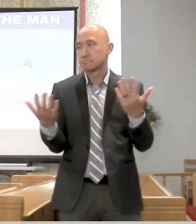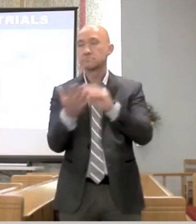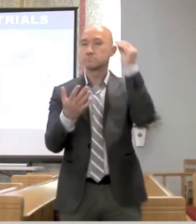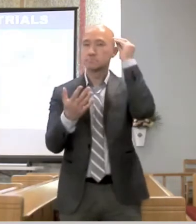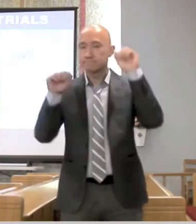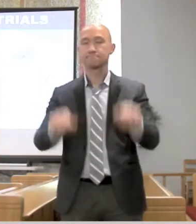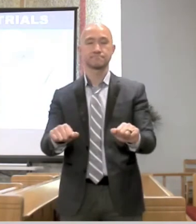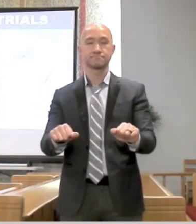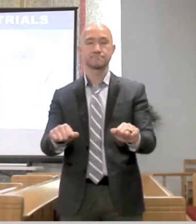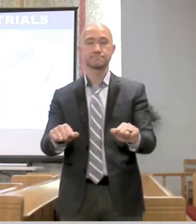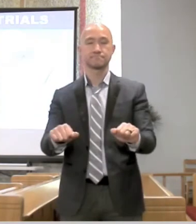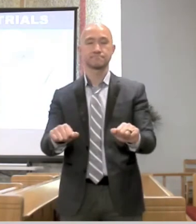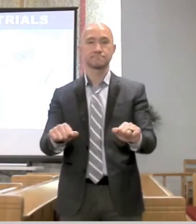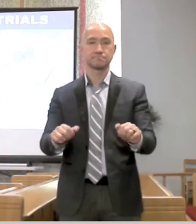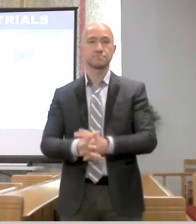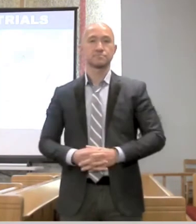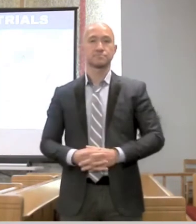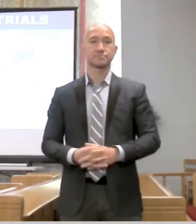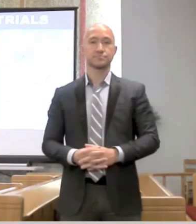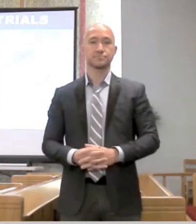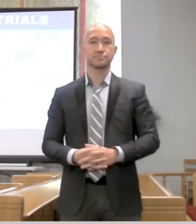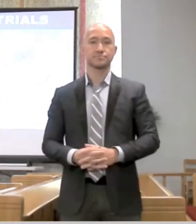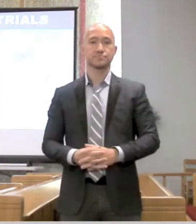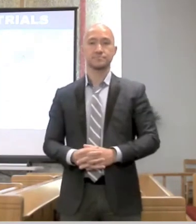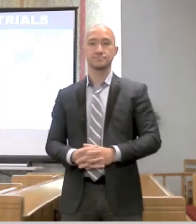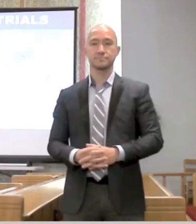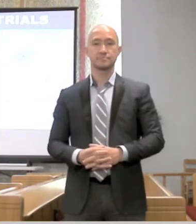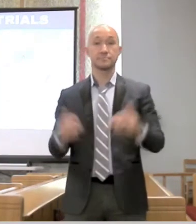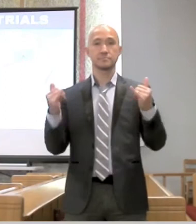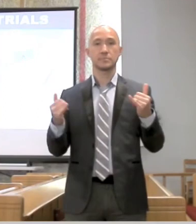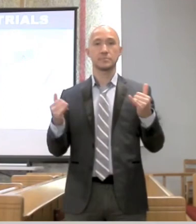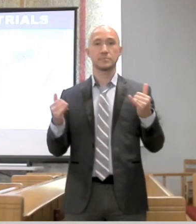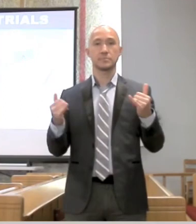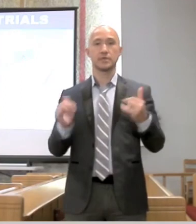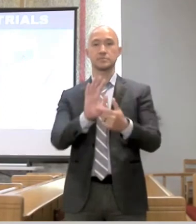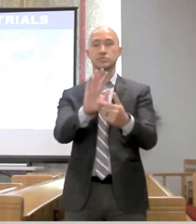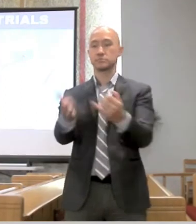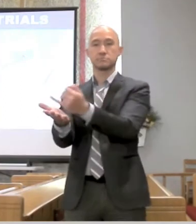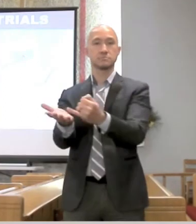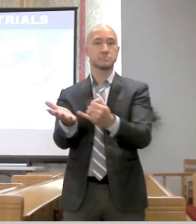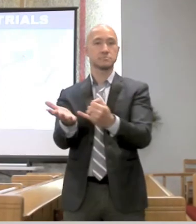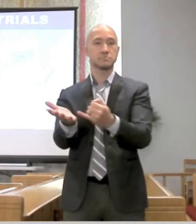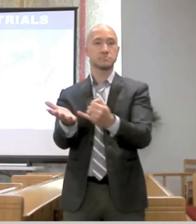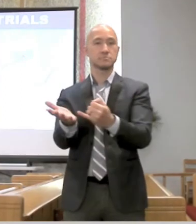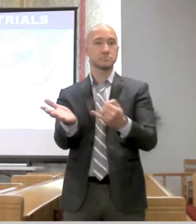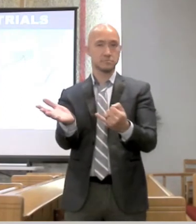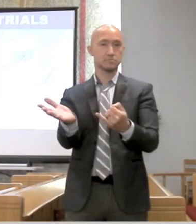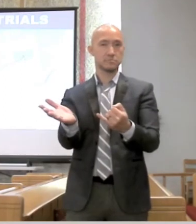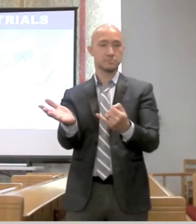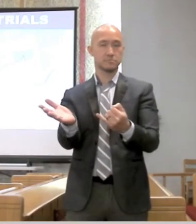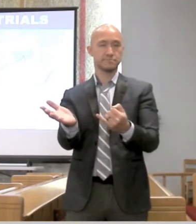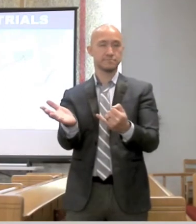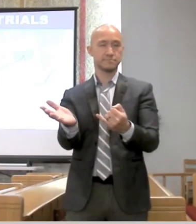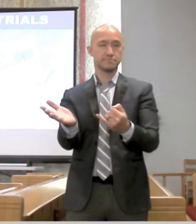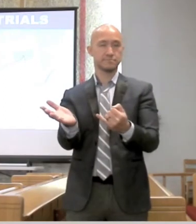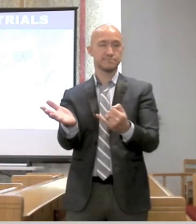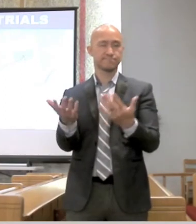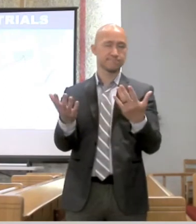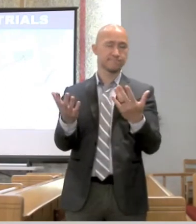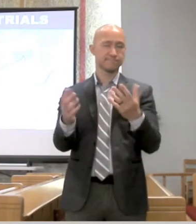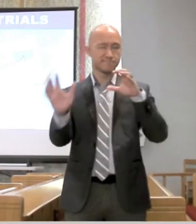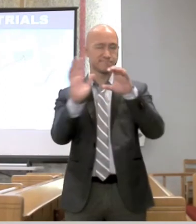this. First, let's take a look at a map of how this all went about. I don't know if you're going to be able